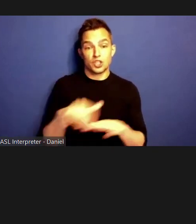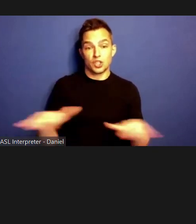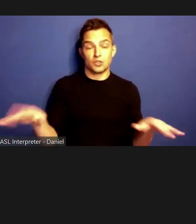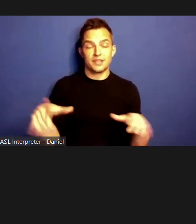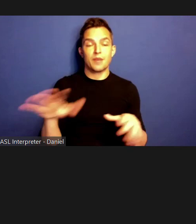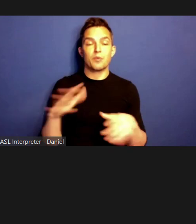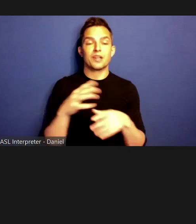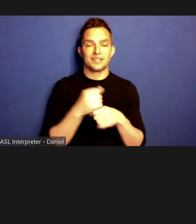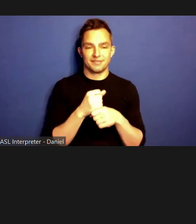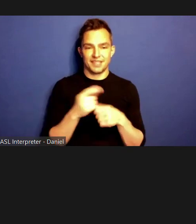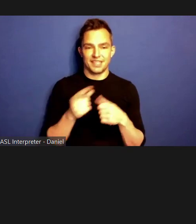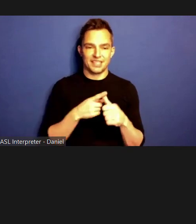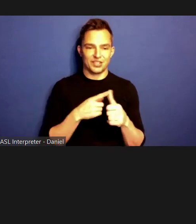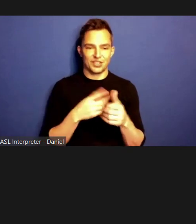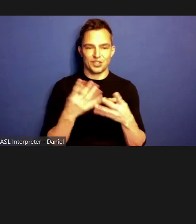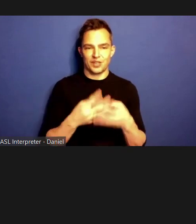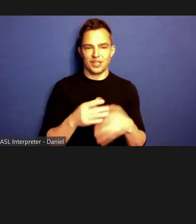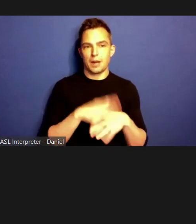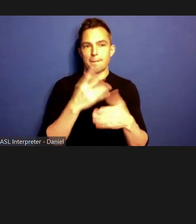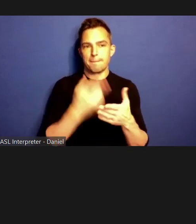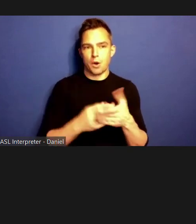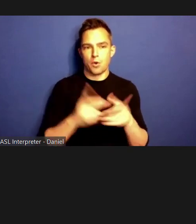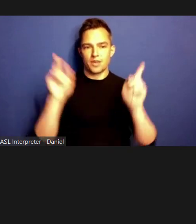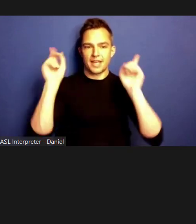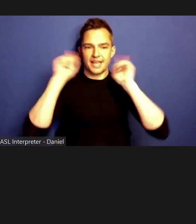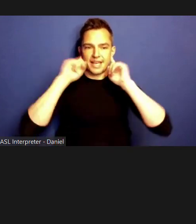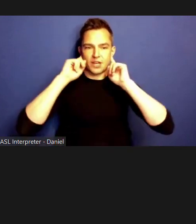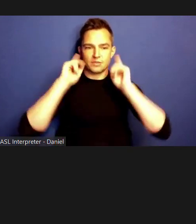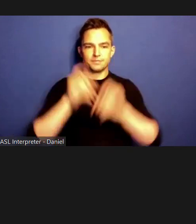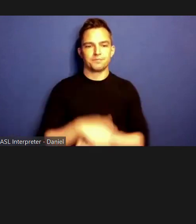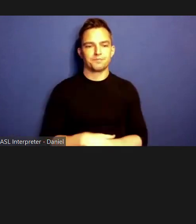an initial screening on both ears.